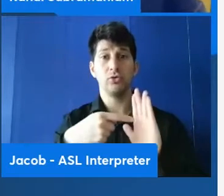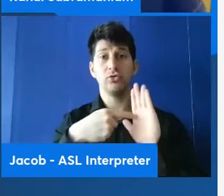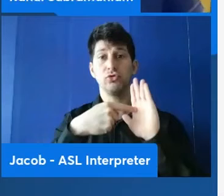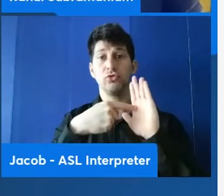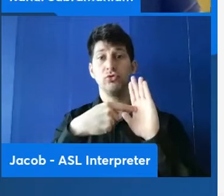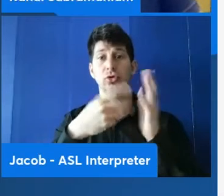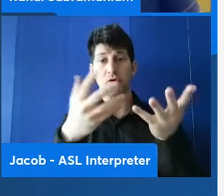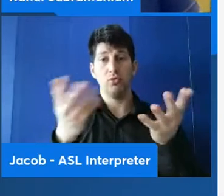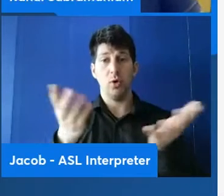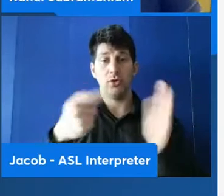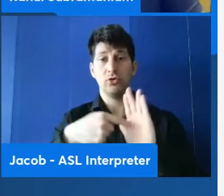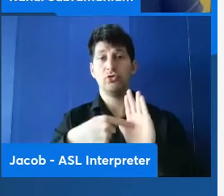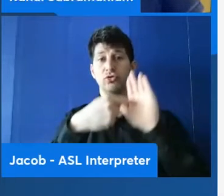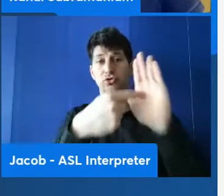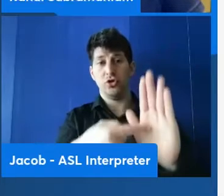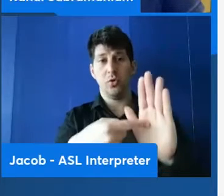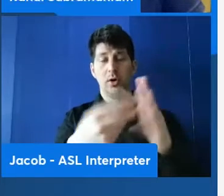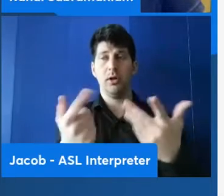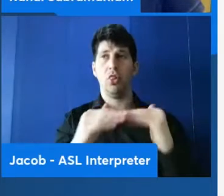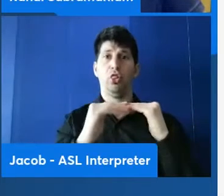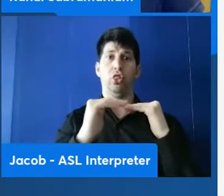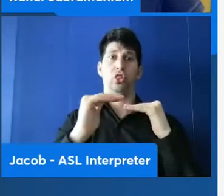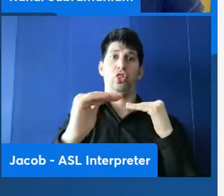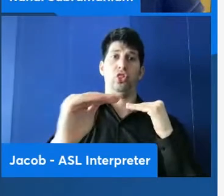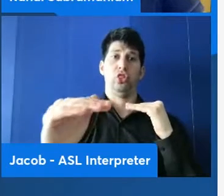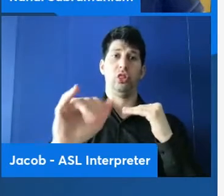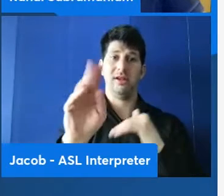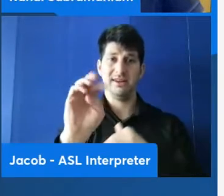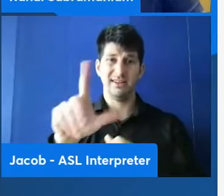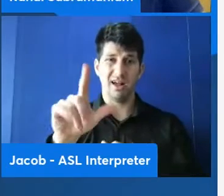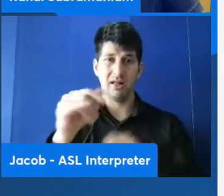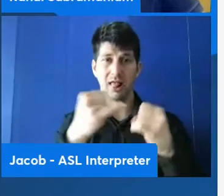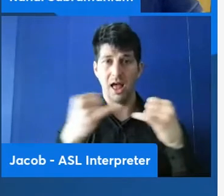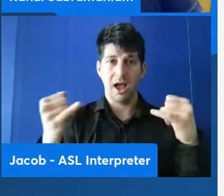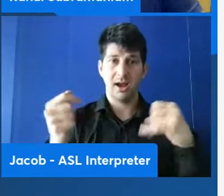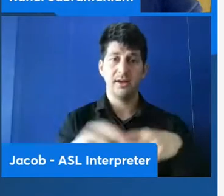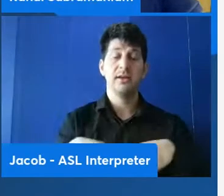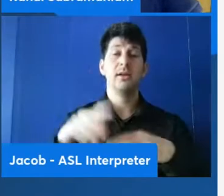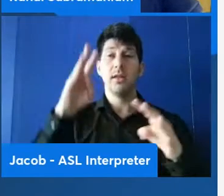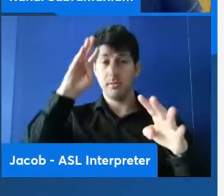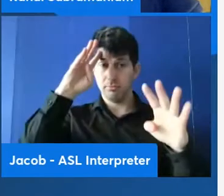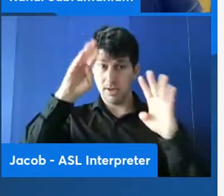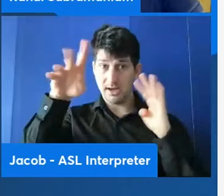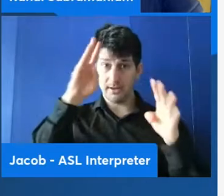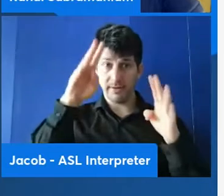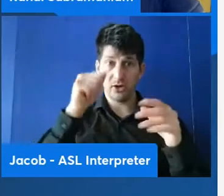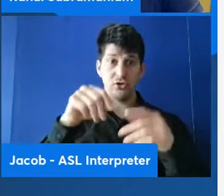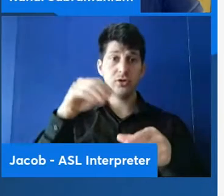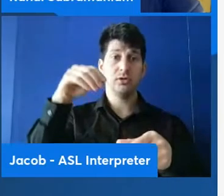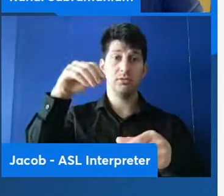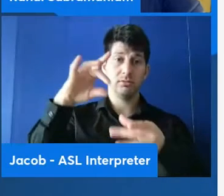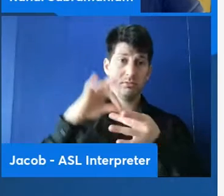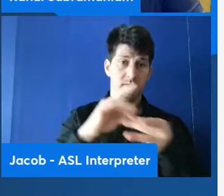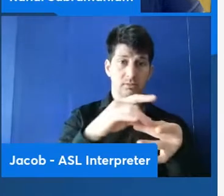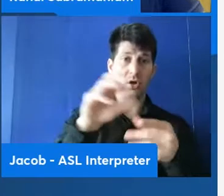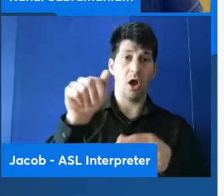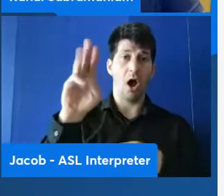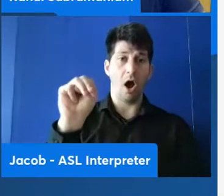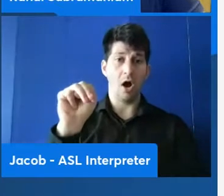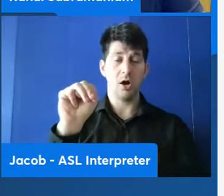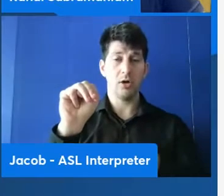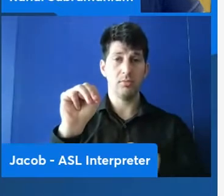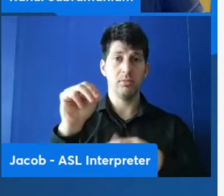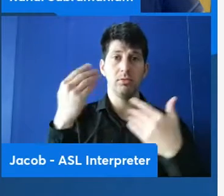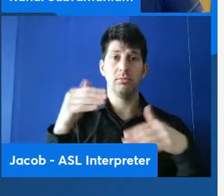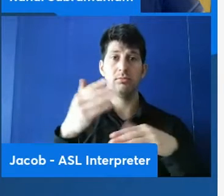like you said, that kind of stagnation along the Intel line and this innovation on the ARM side of things. It's